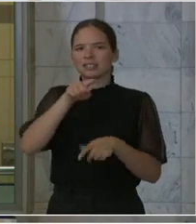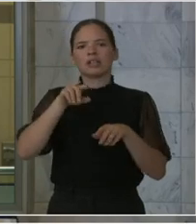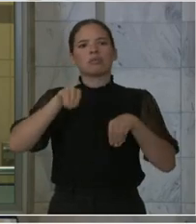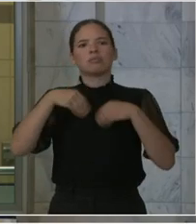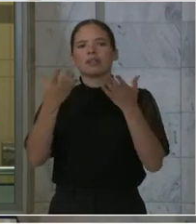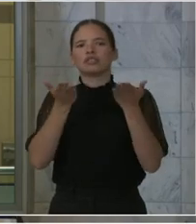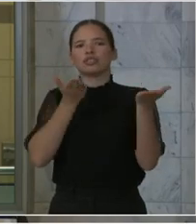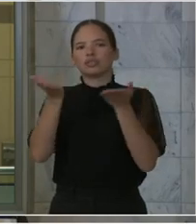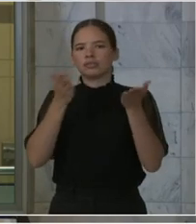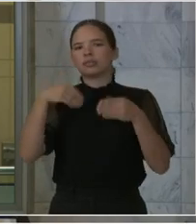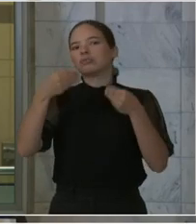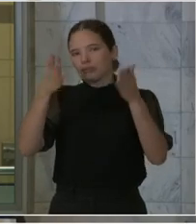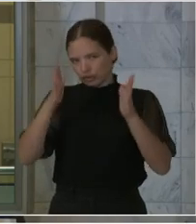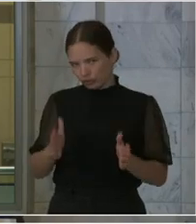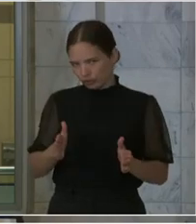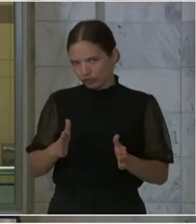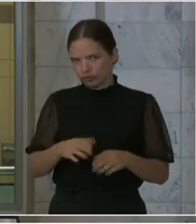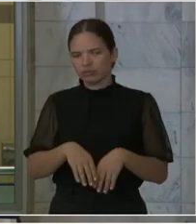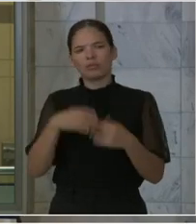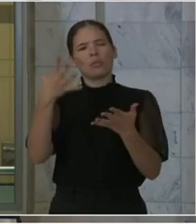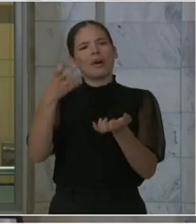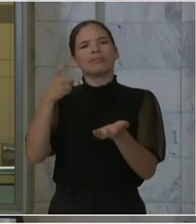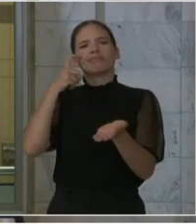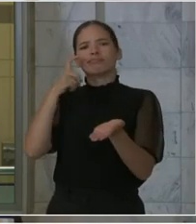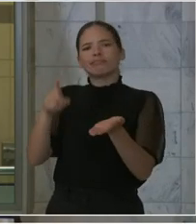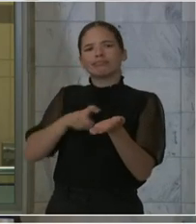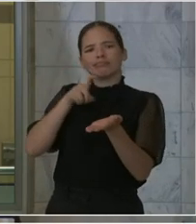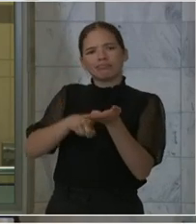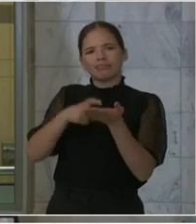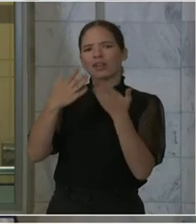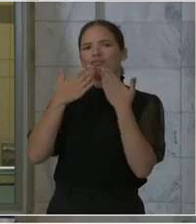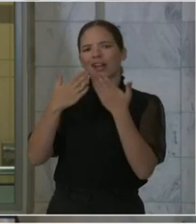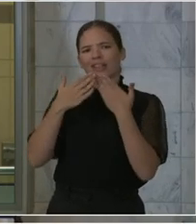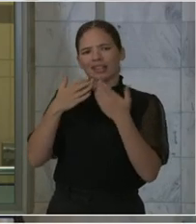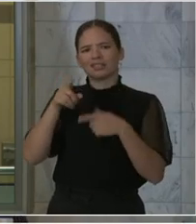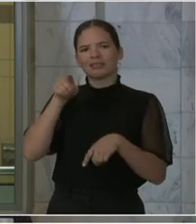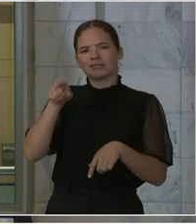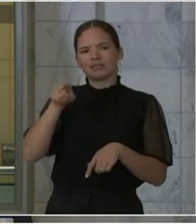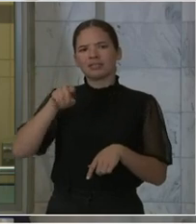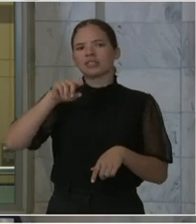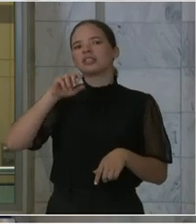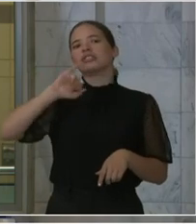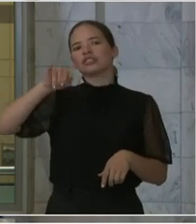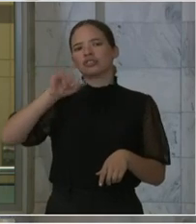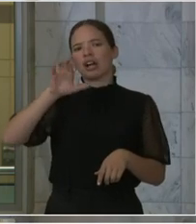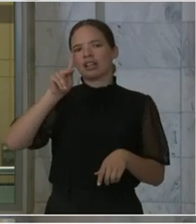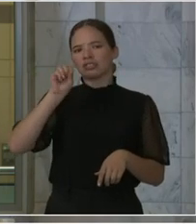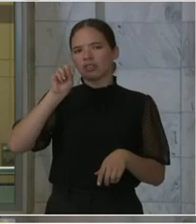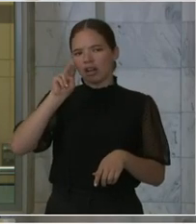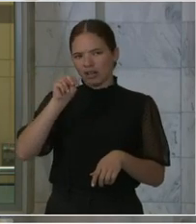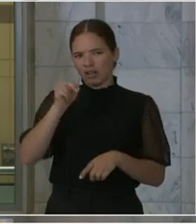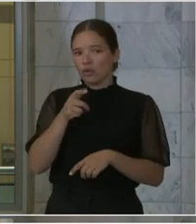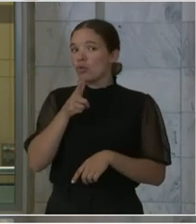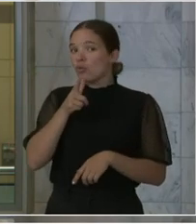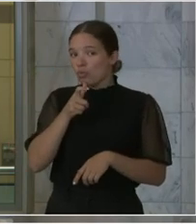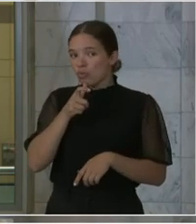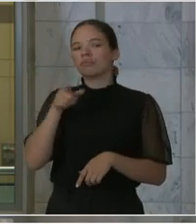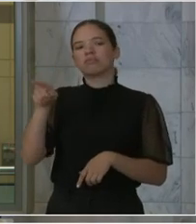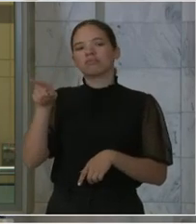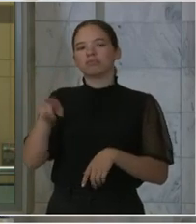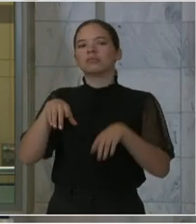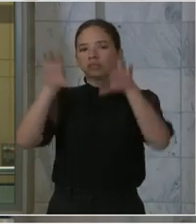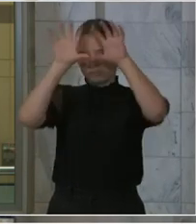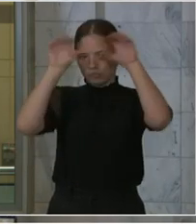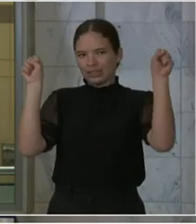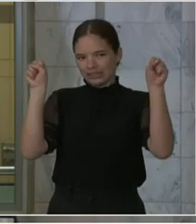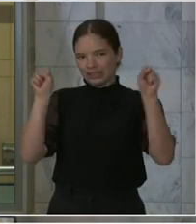thank their representative, Richard Jackson, who is the president of the Council of School Officers, and Barbara Childs,